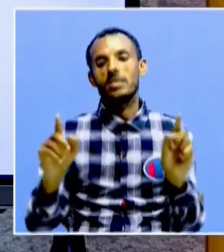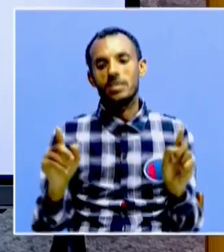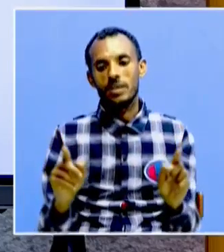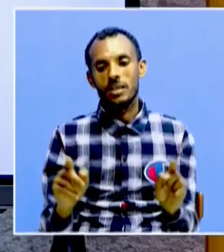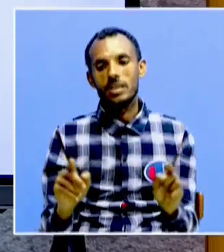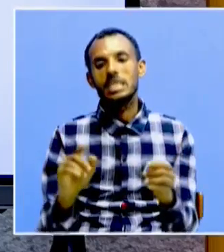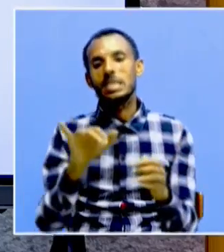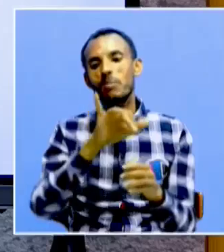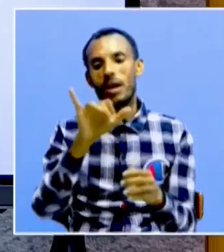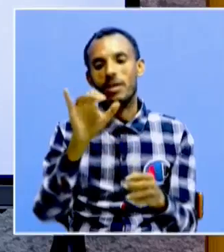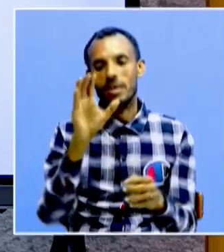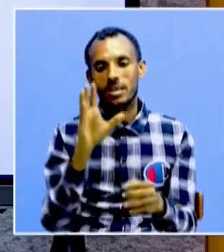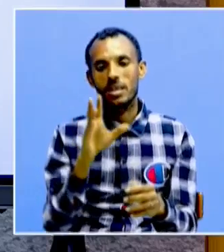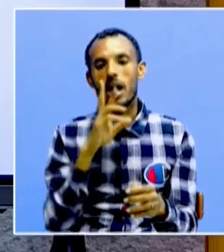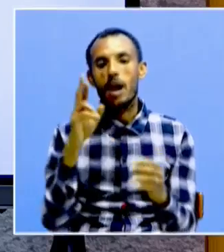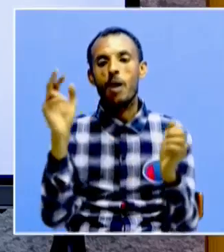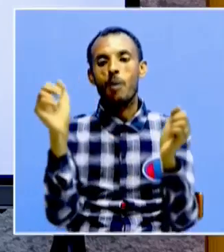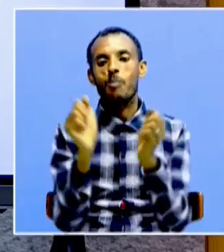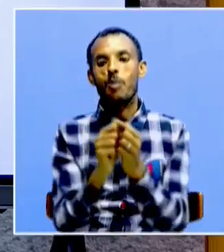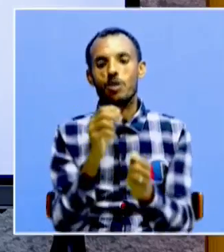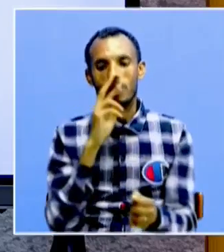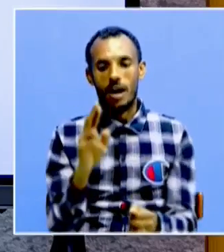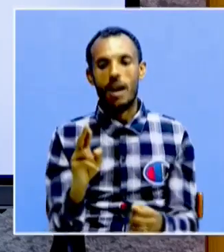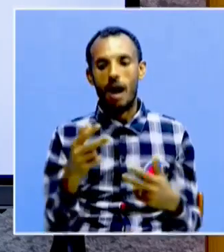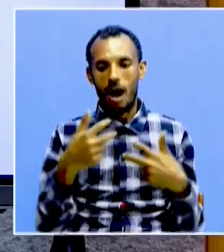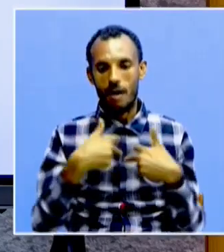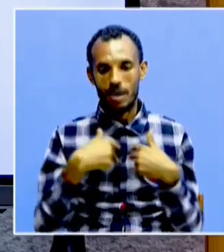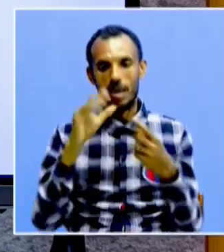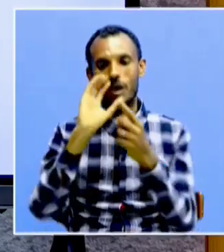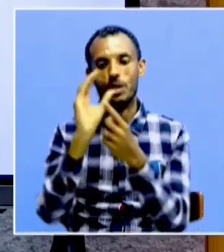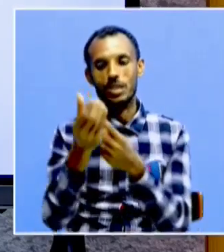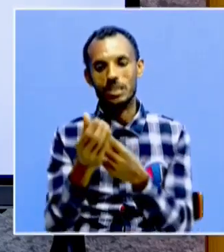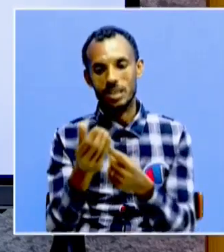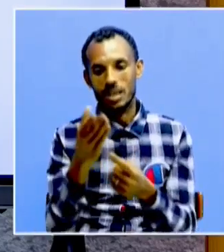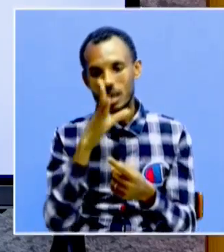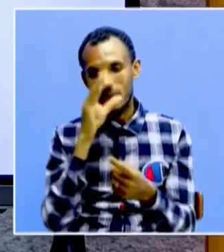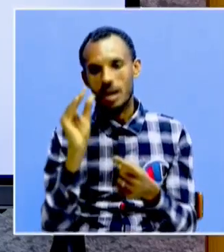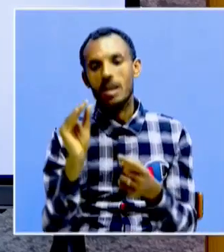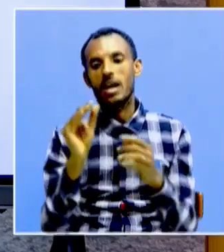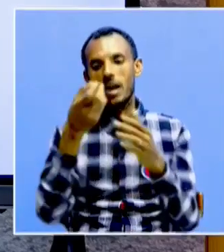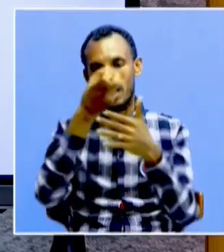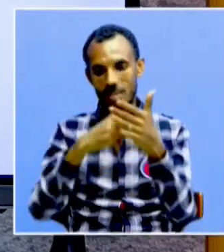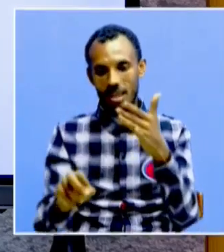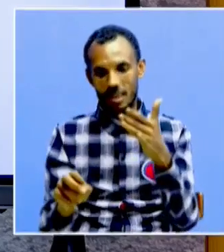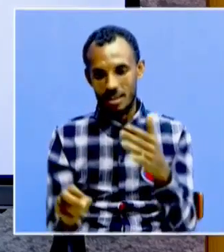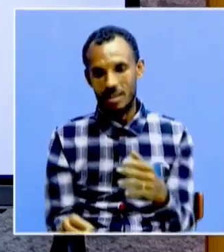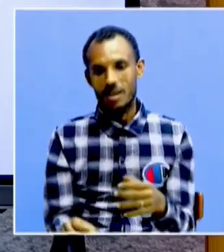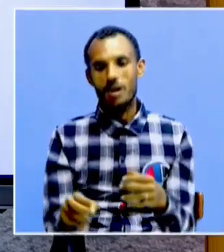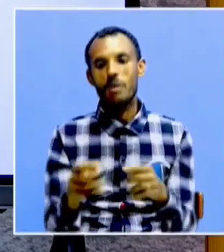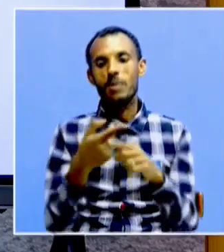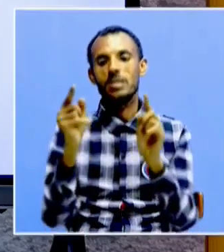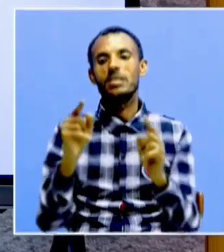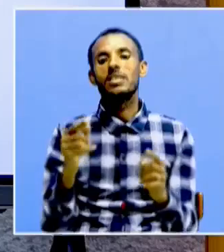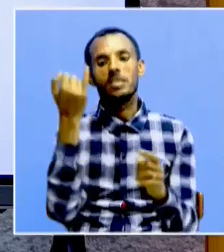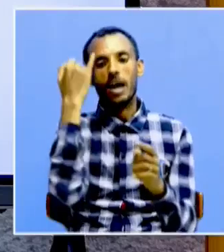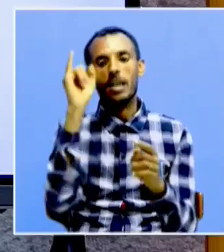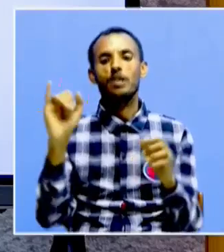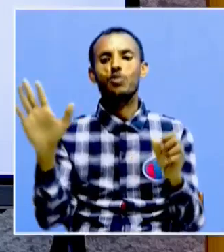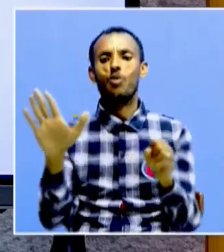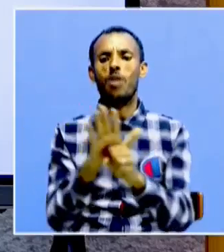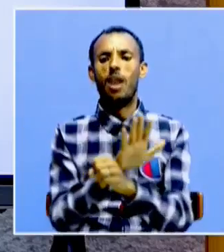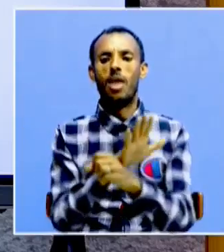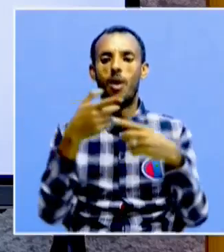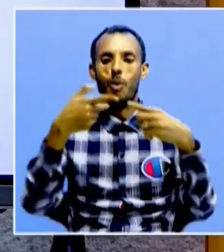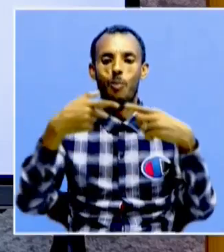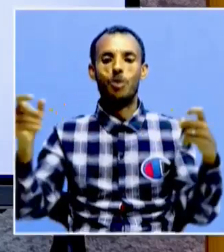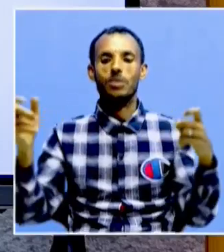only similarities are both are what? Having a condition and a result, right? But the idea is totally